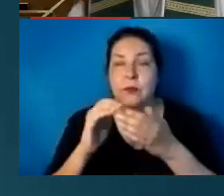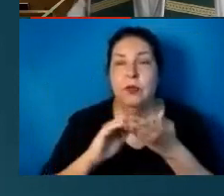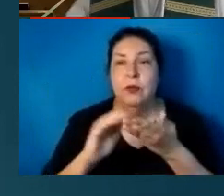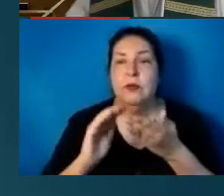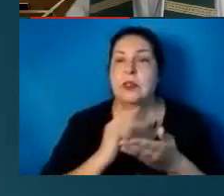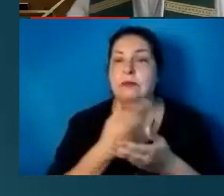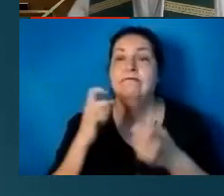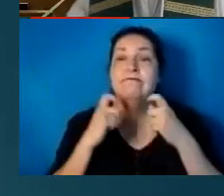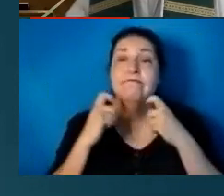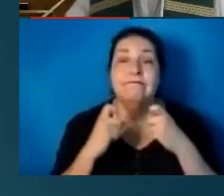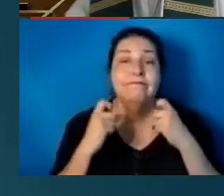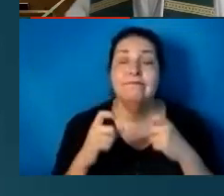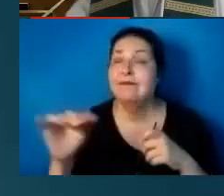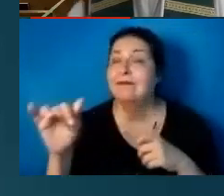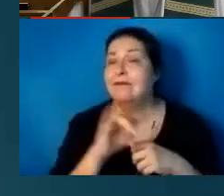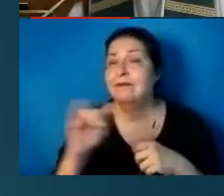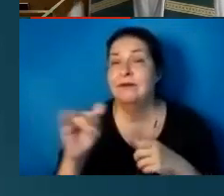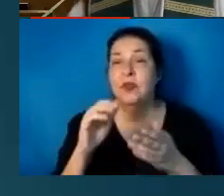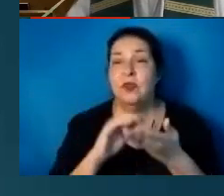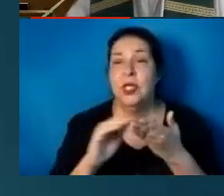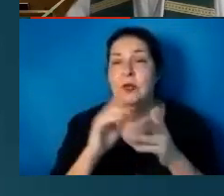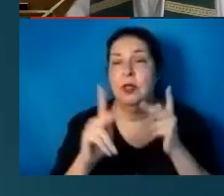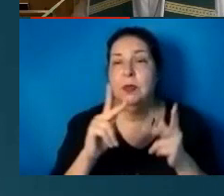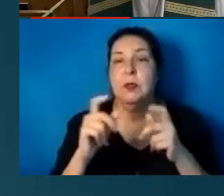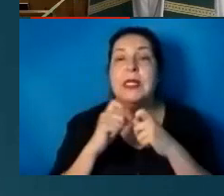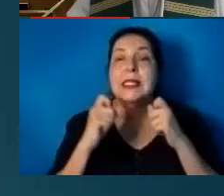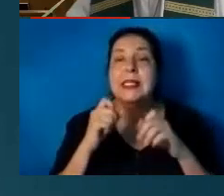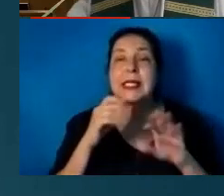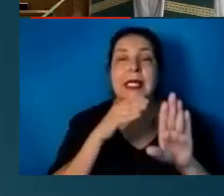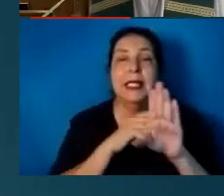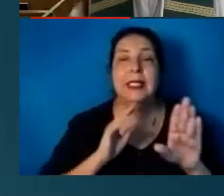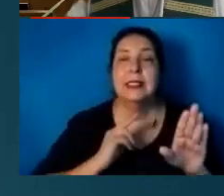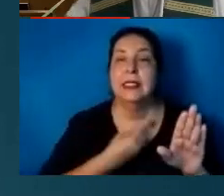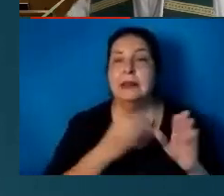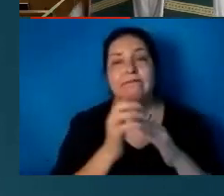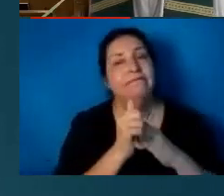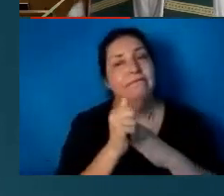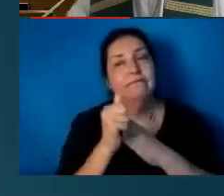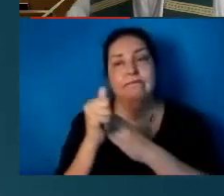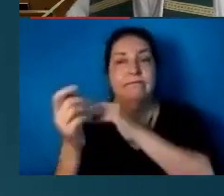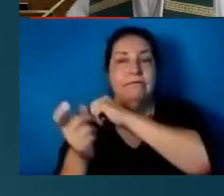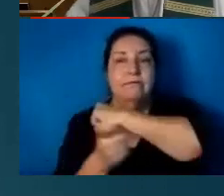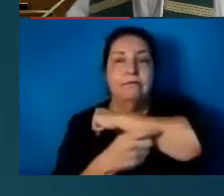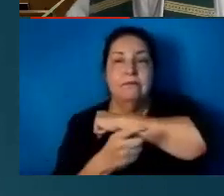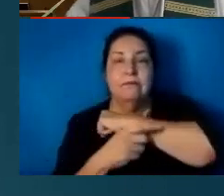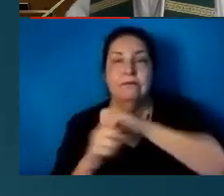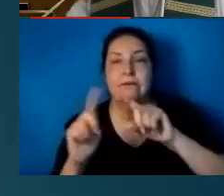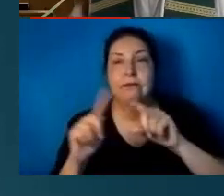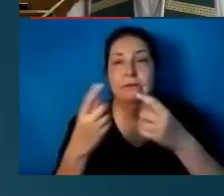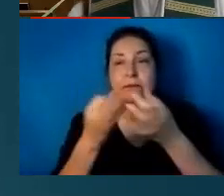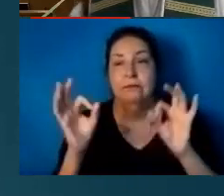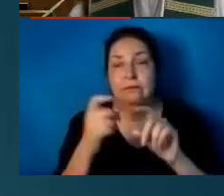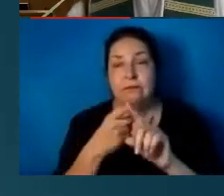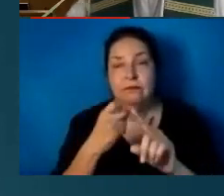and forgive us our trespasses, as we forgive those who trespass against us. And lead us not into temptation,